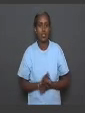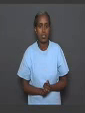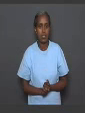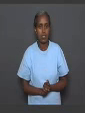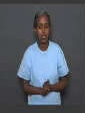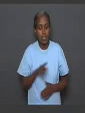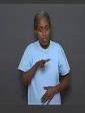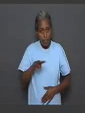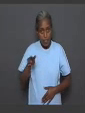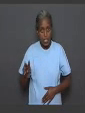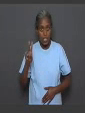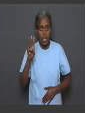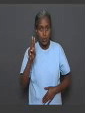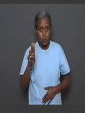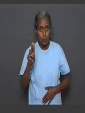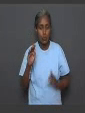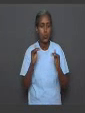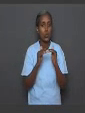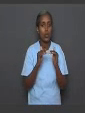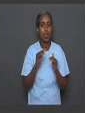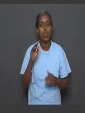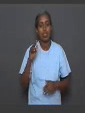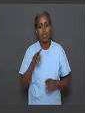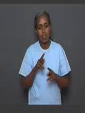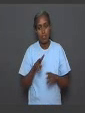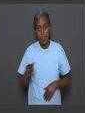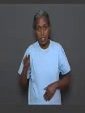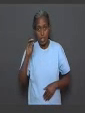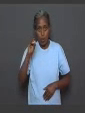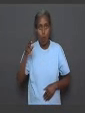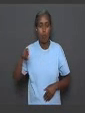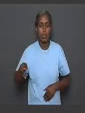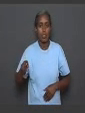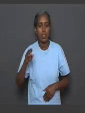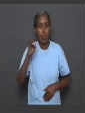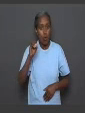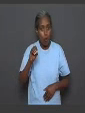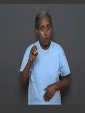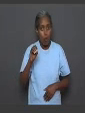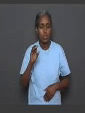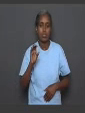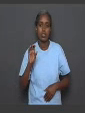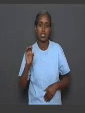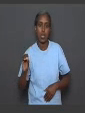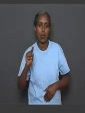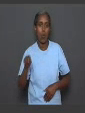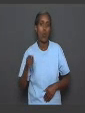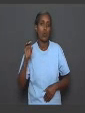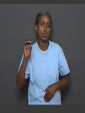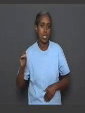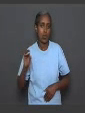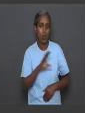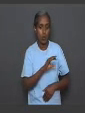If vector u equals vector OP, where O is at 0,